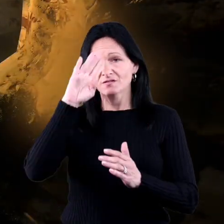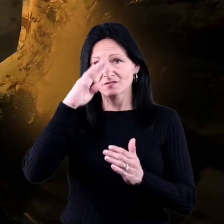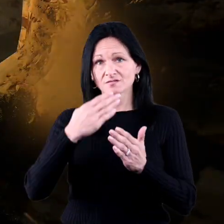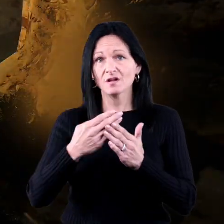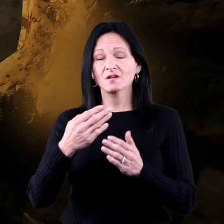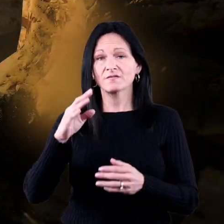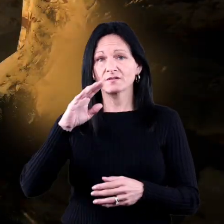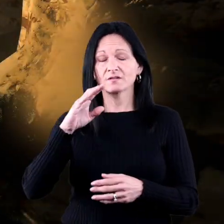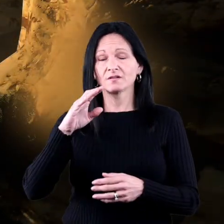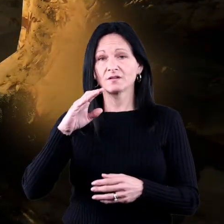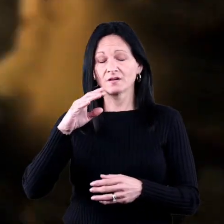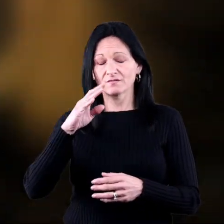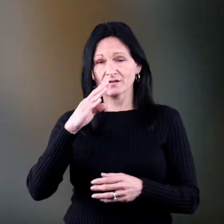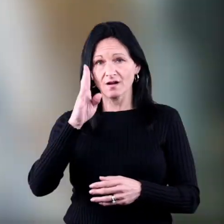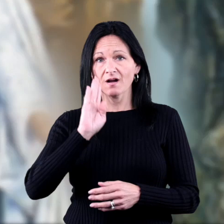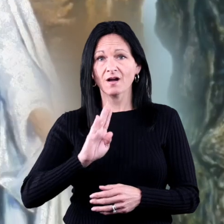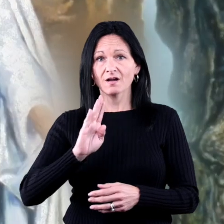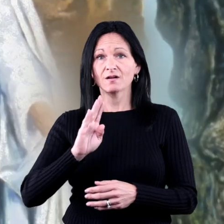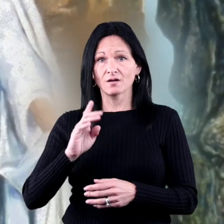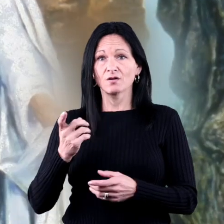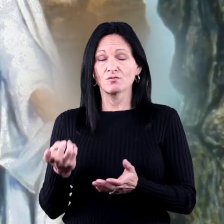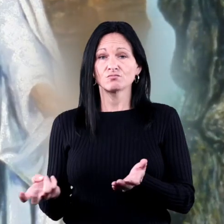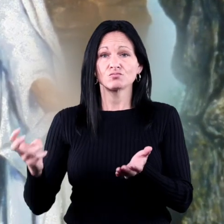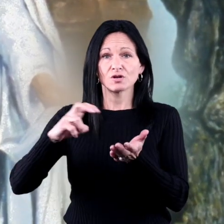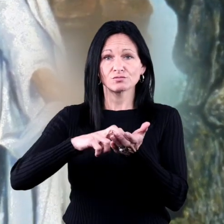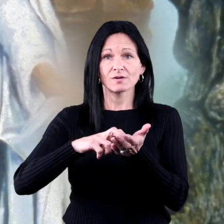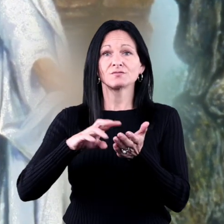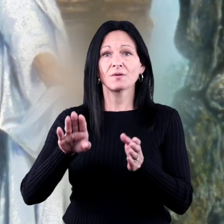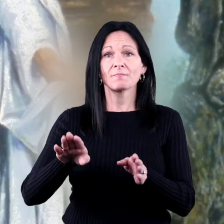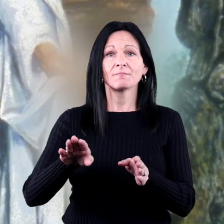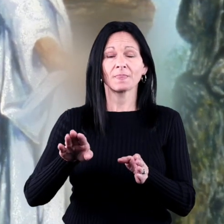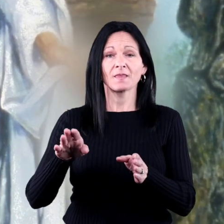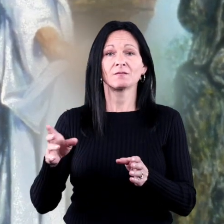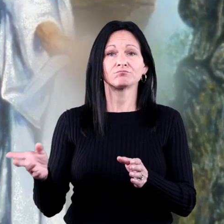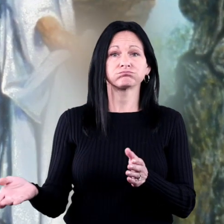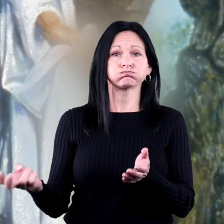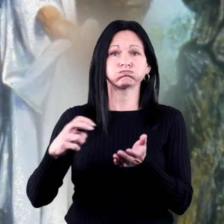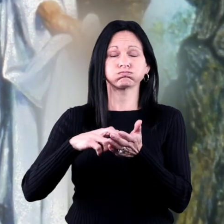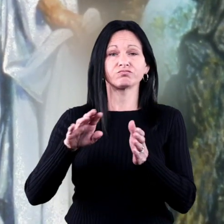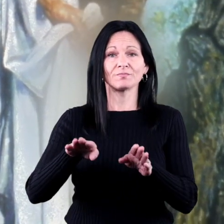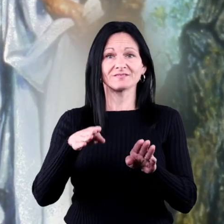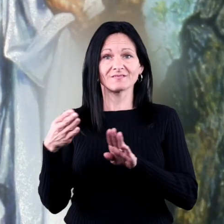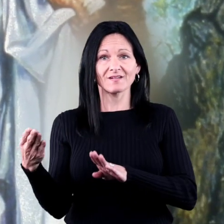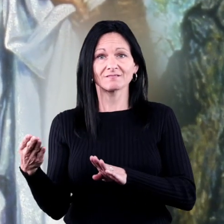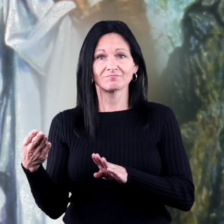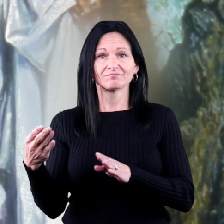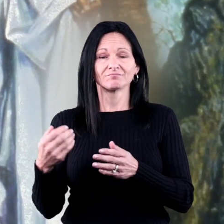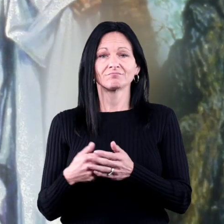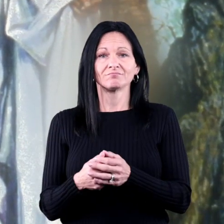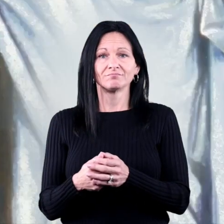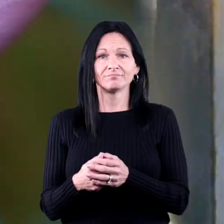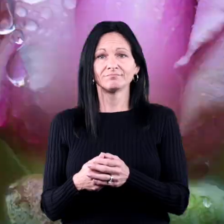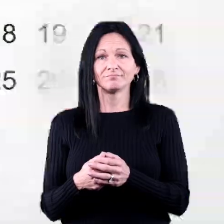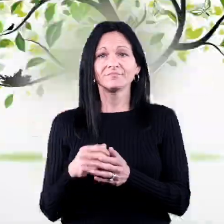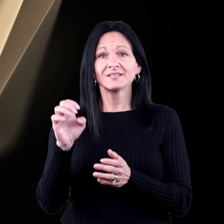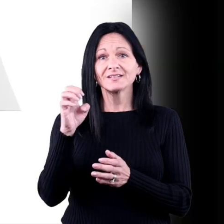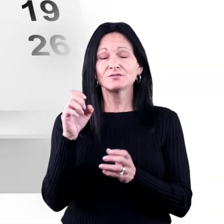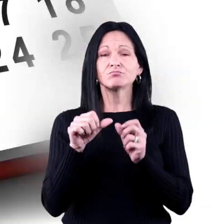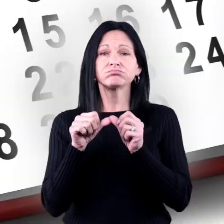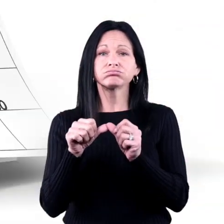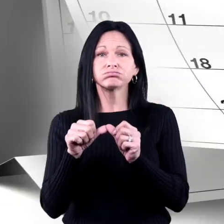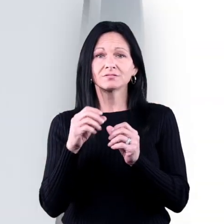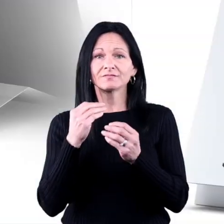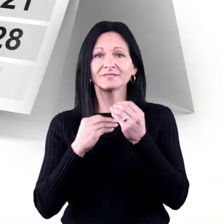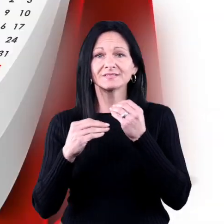Jesus Christ, the Son of God, was resurrected or brought back to life from the dead. Easter is considered a